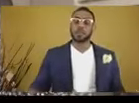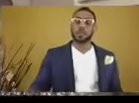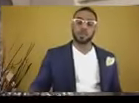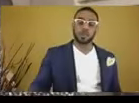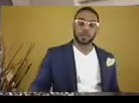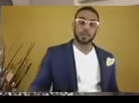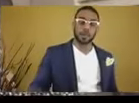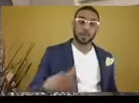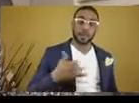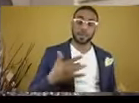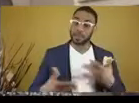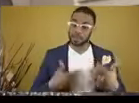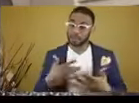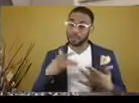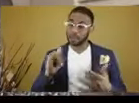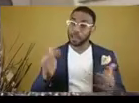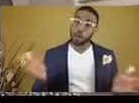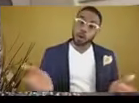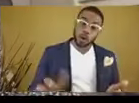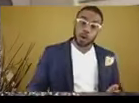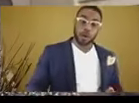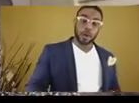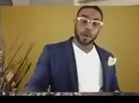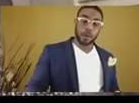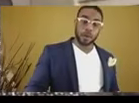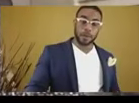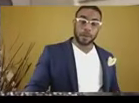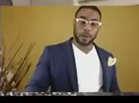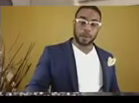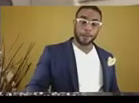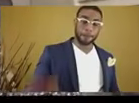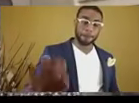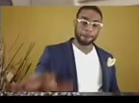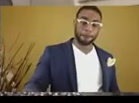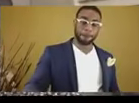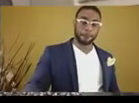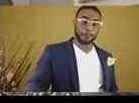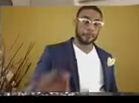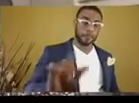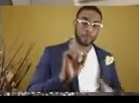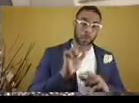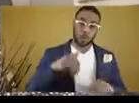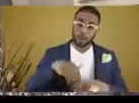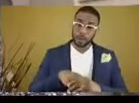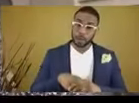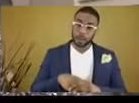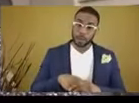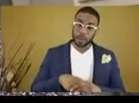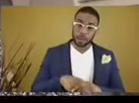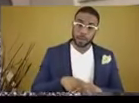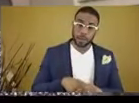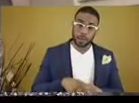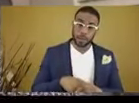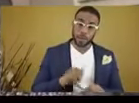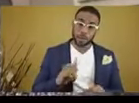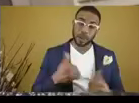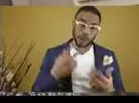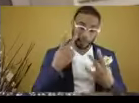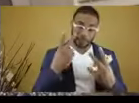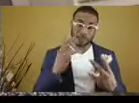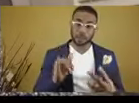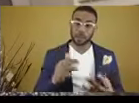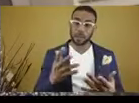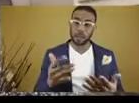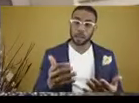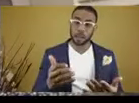So I'm excited and encouraged by this moment that we're in. We have seen